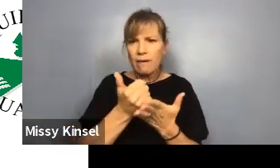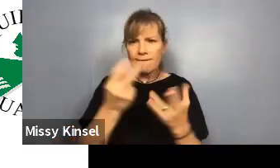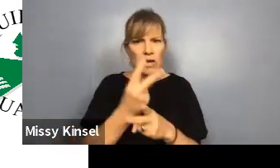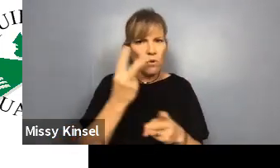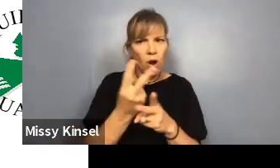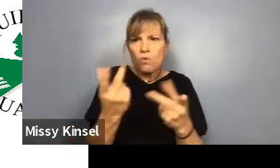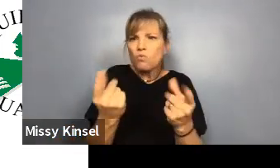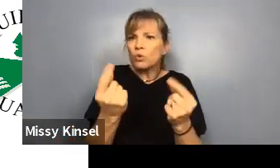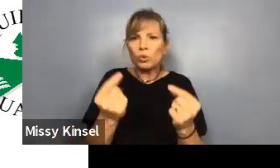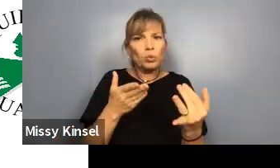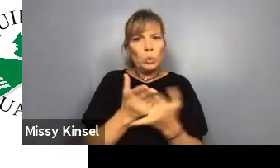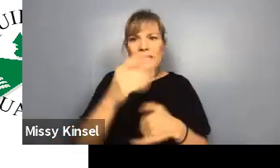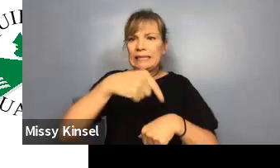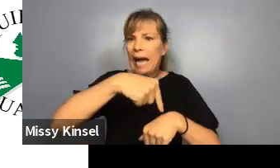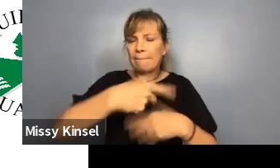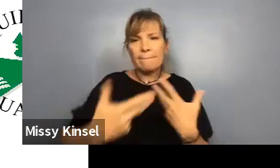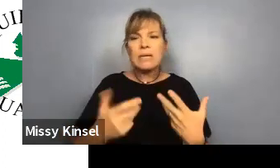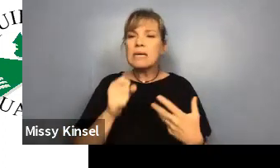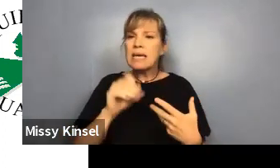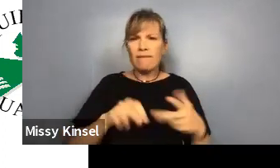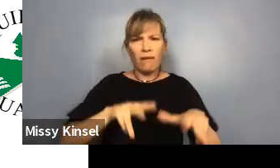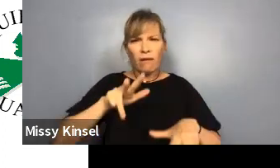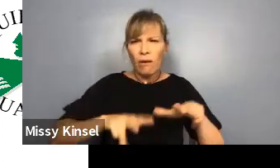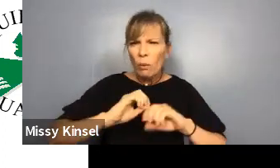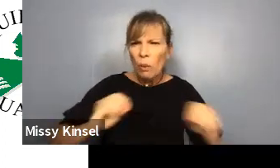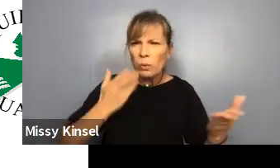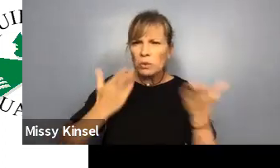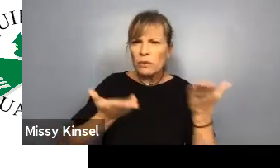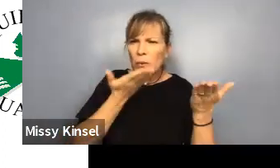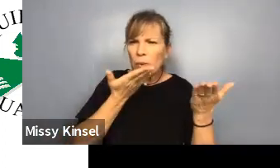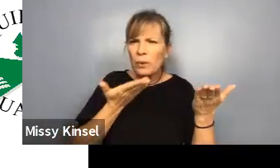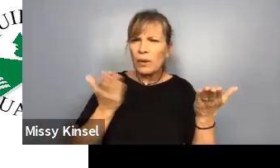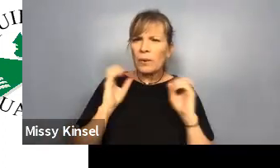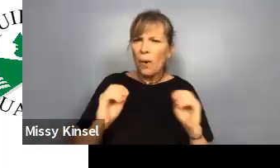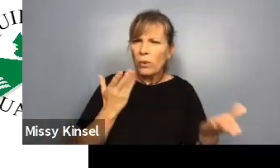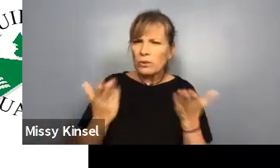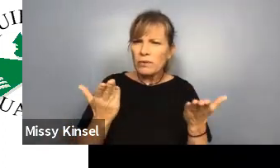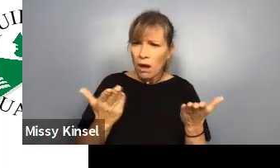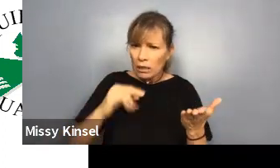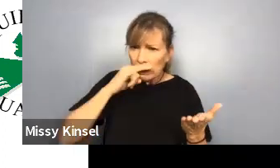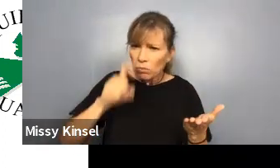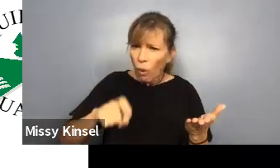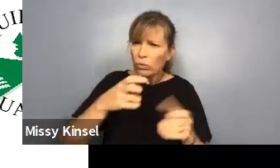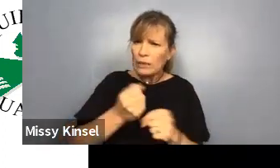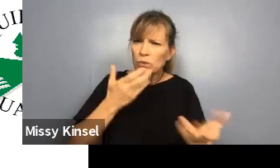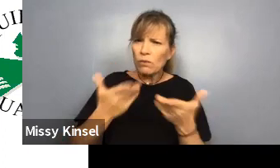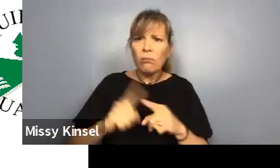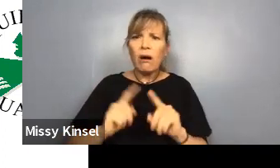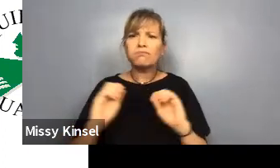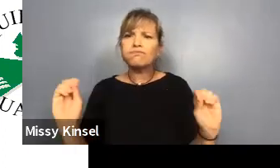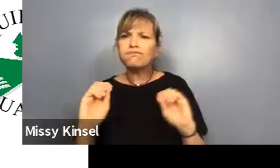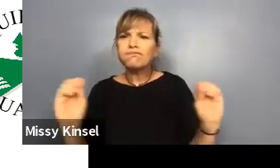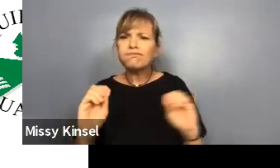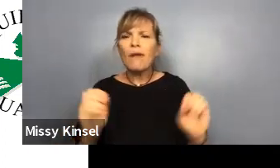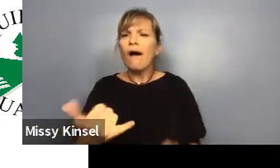through. So if you're not receiving services, your child's not receiving services that they should be receiving, give us a call.